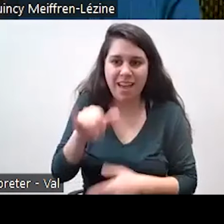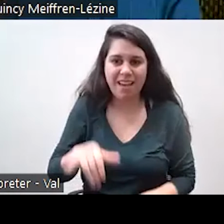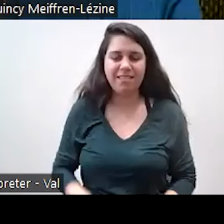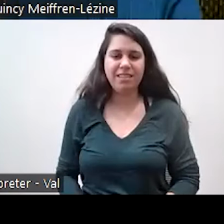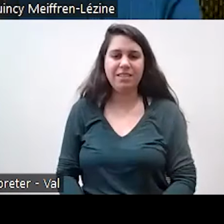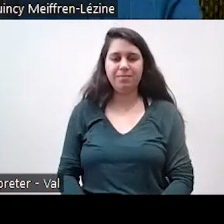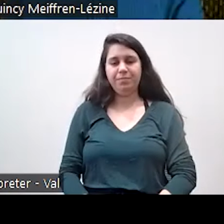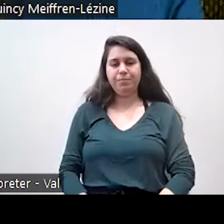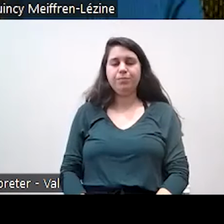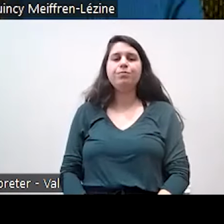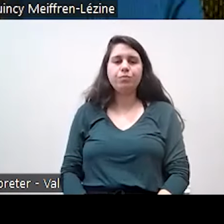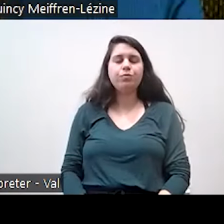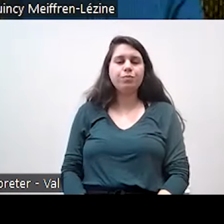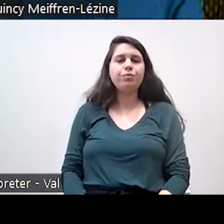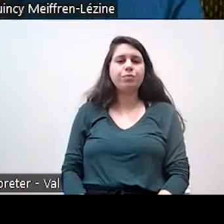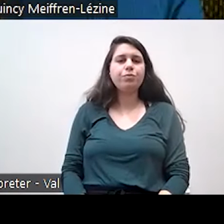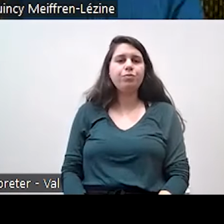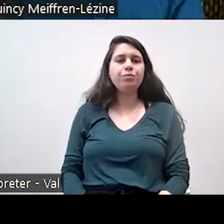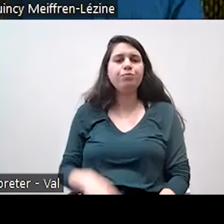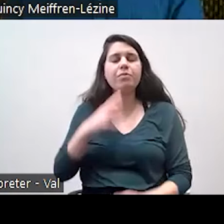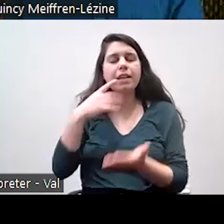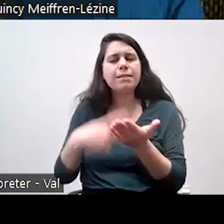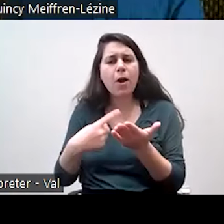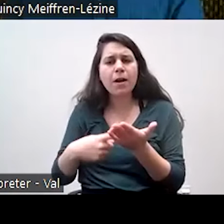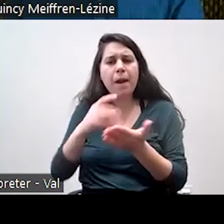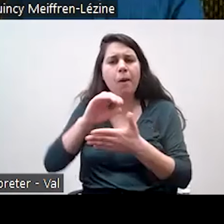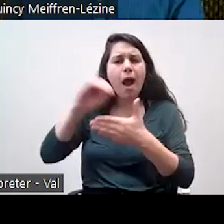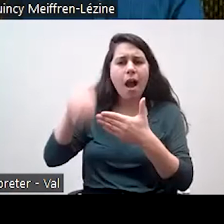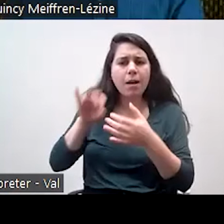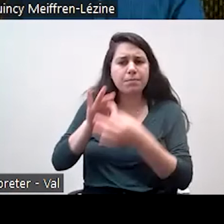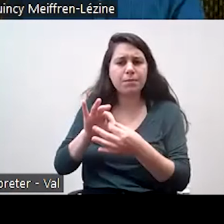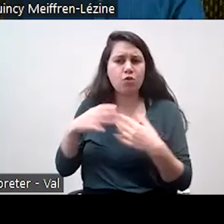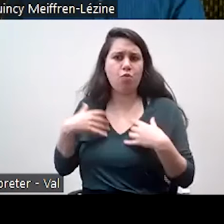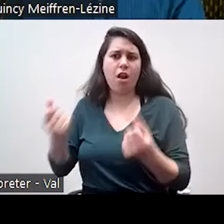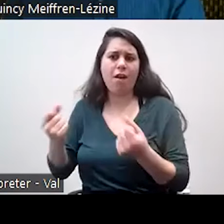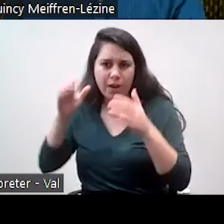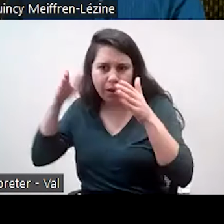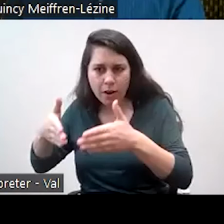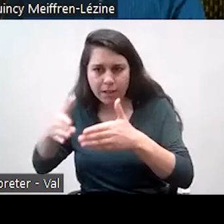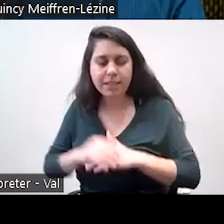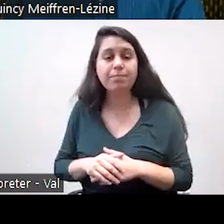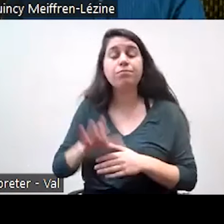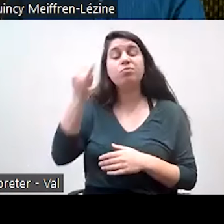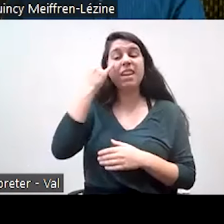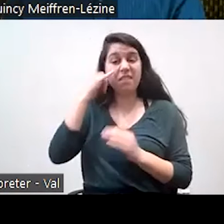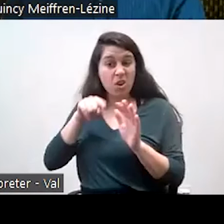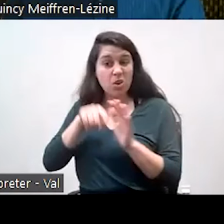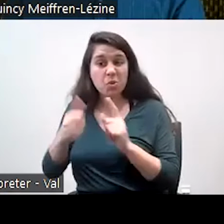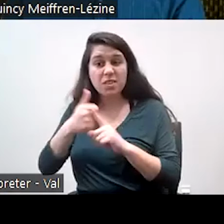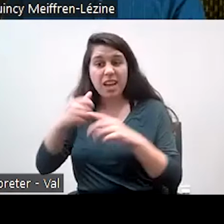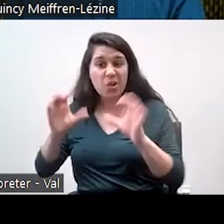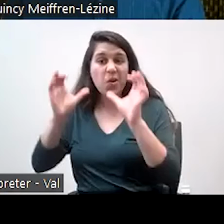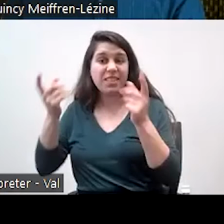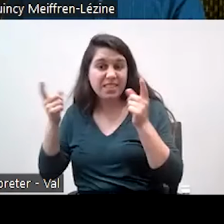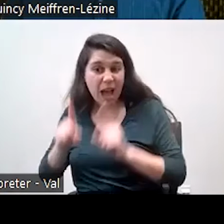about what those recovery-oriented outcomes might look like. You start off with a suicidal crisis, and here I have a